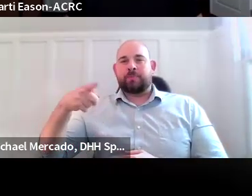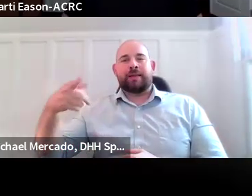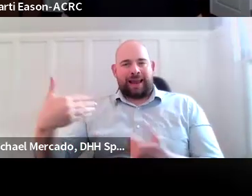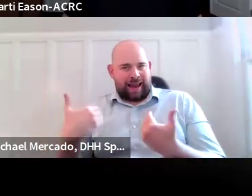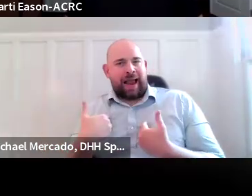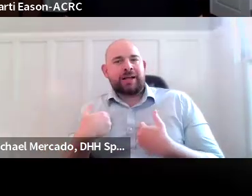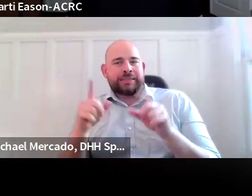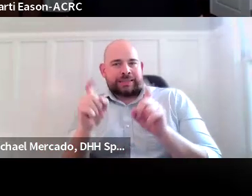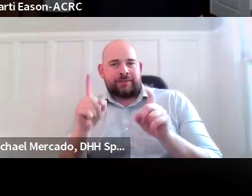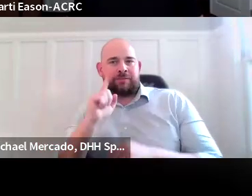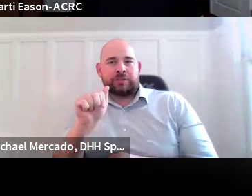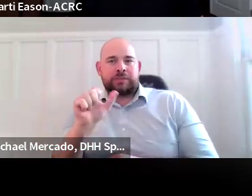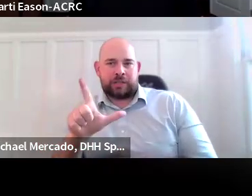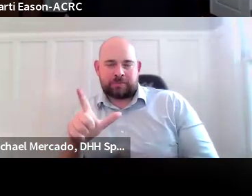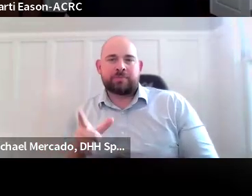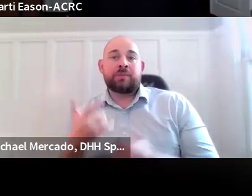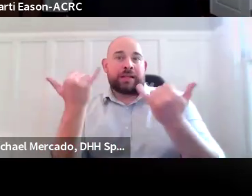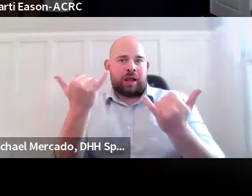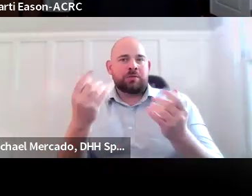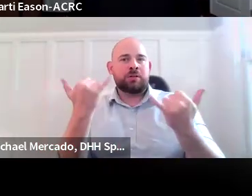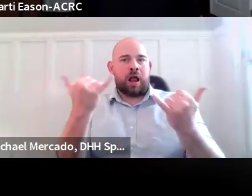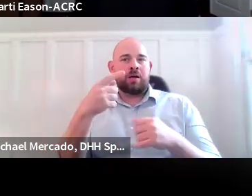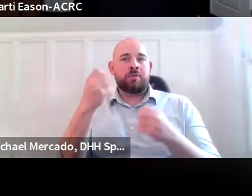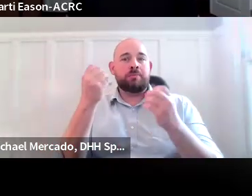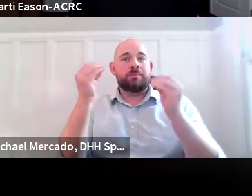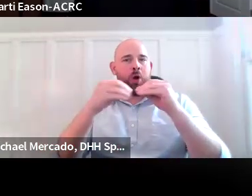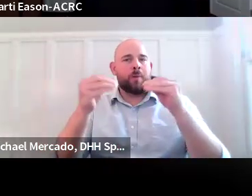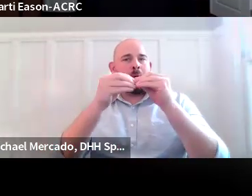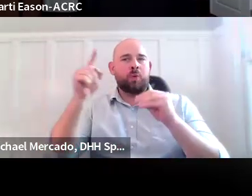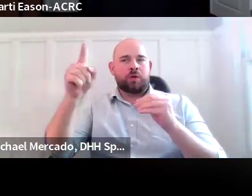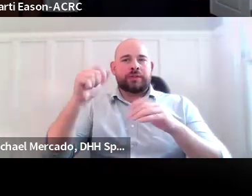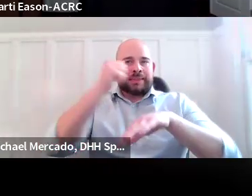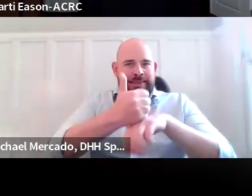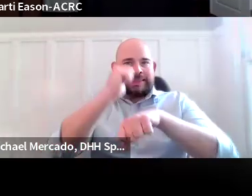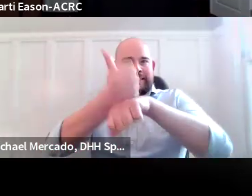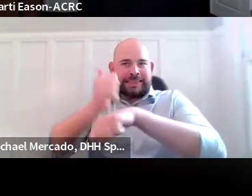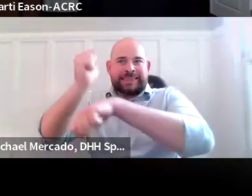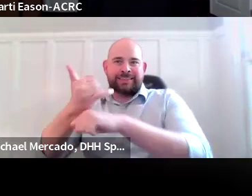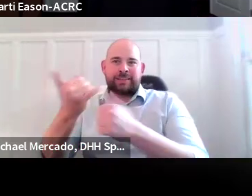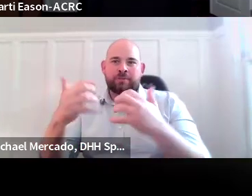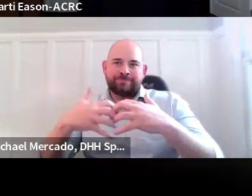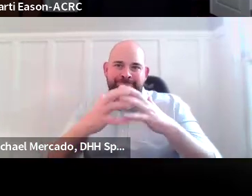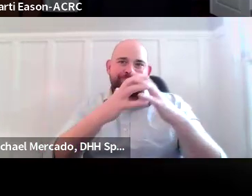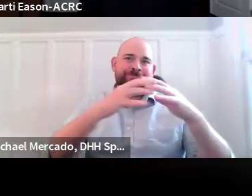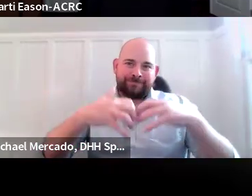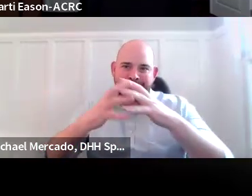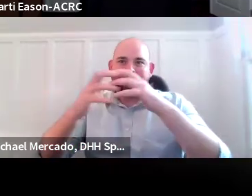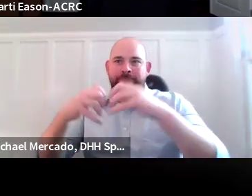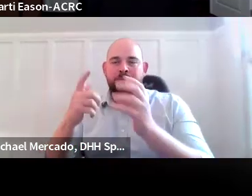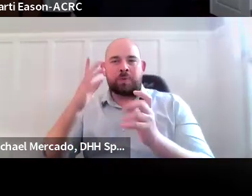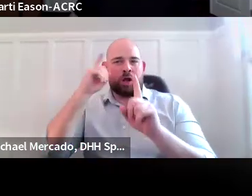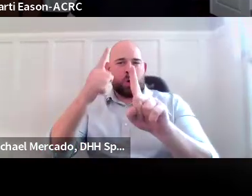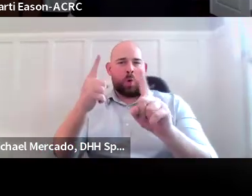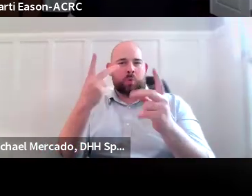Another option is the ASL shop has an ASL exam as well. There are more and more